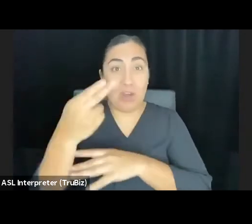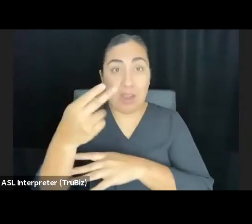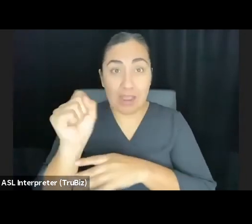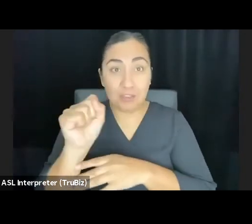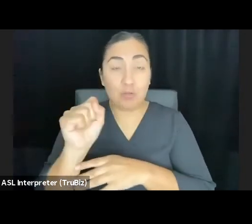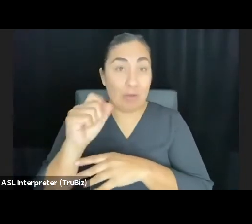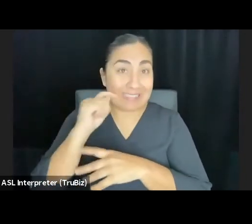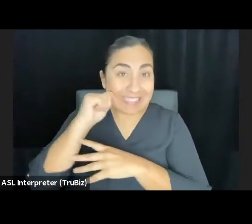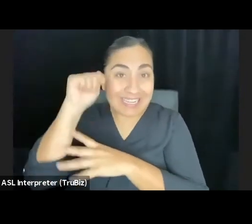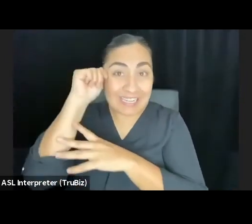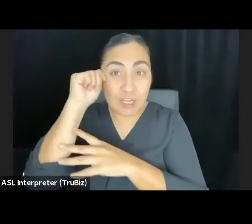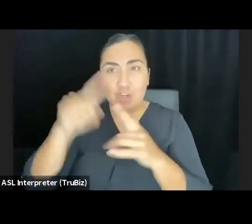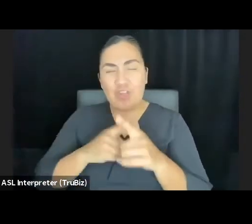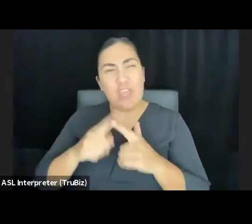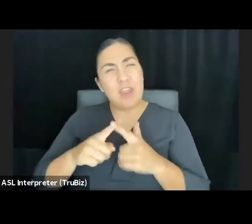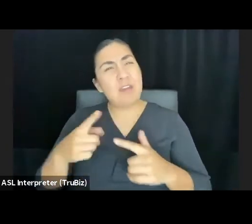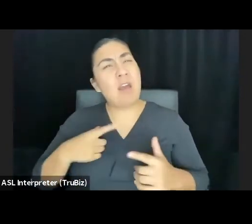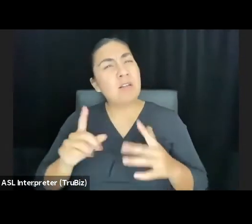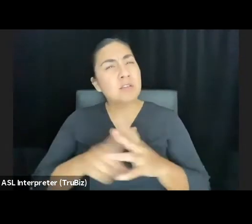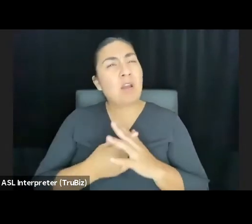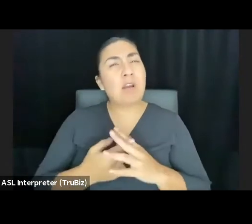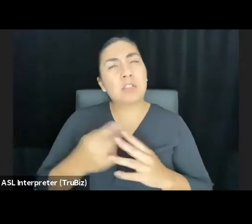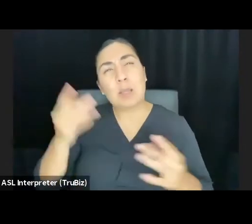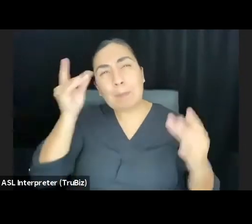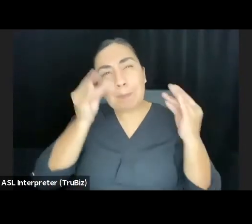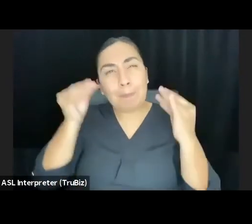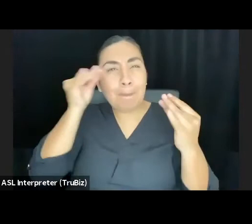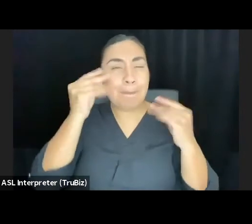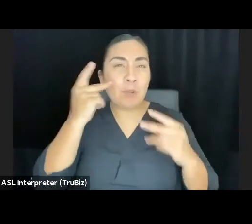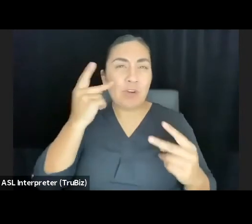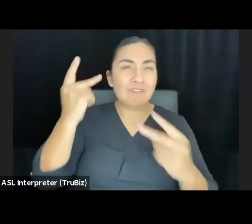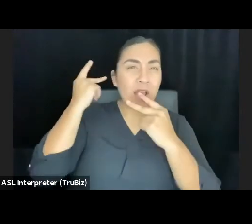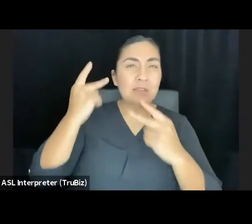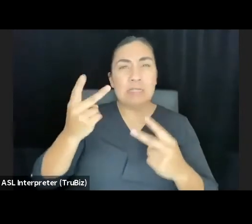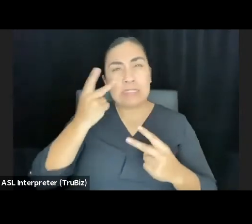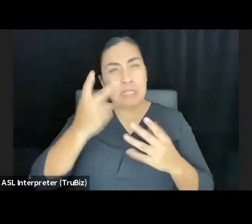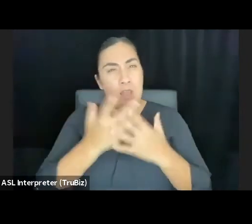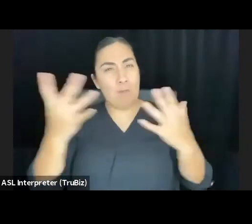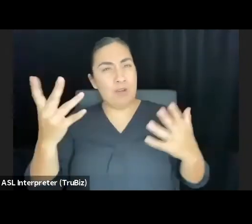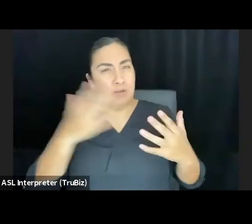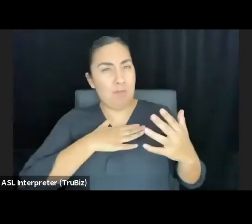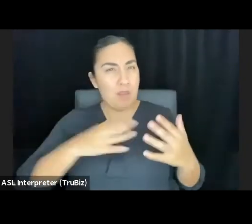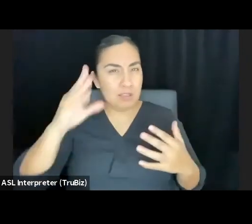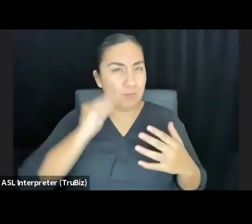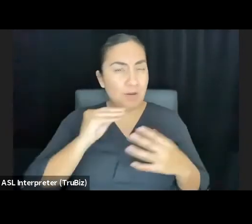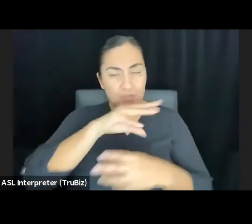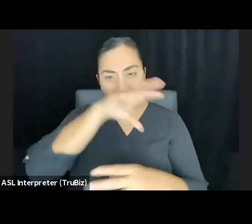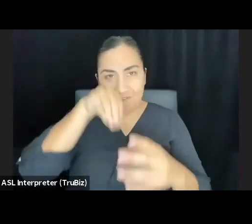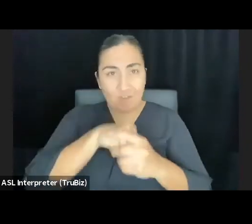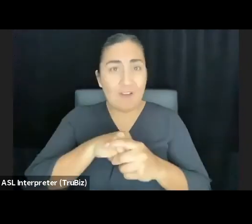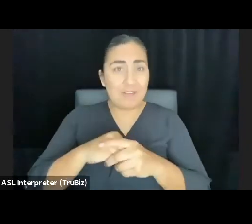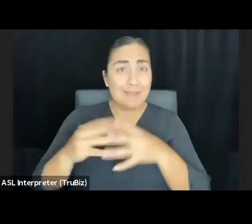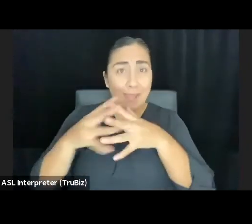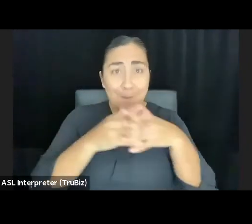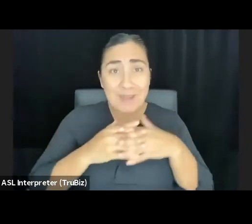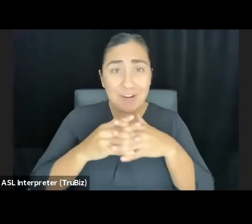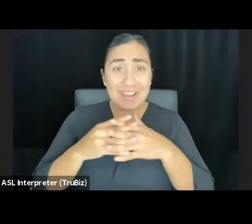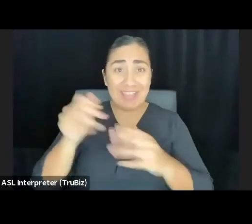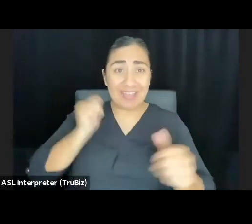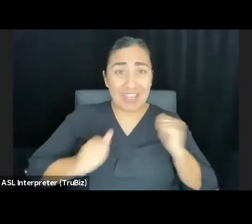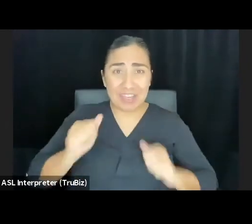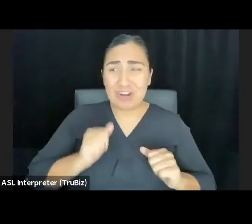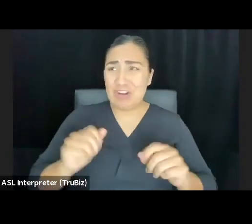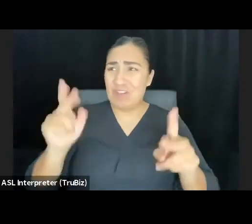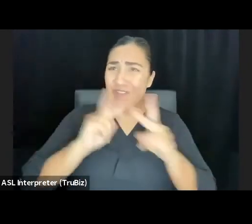really started to reflect and see how much of my experience in the American theater was absolutely racist, being forced to cut my